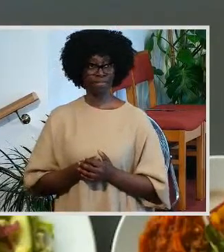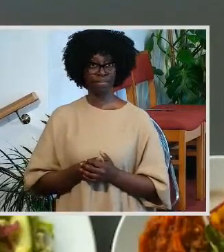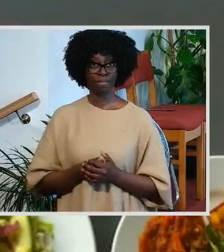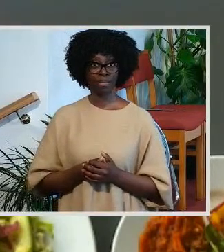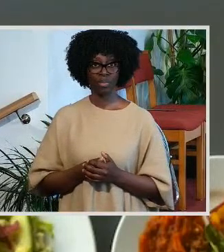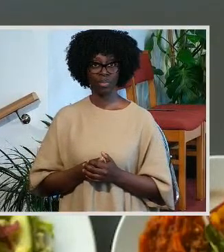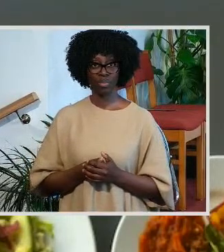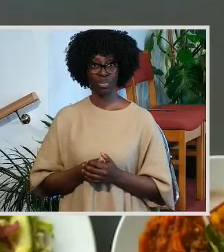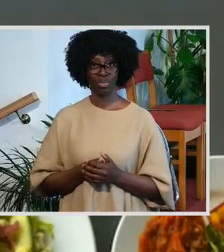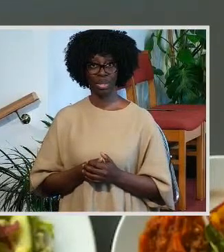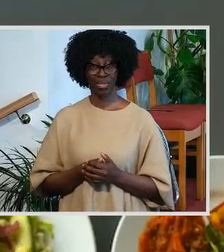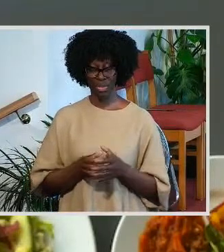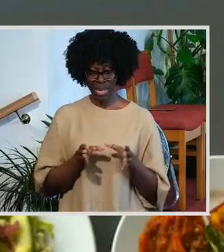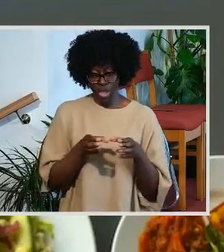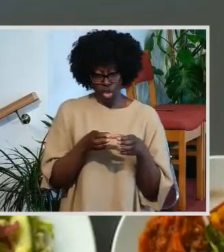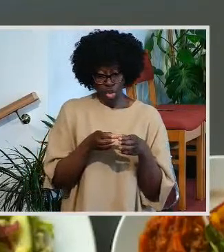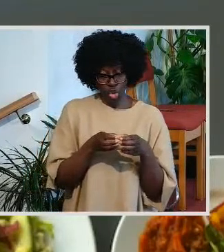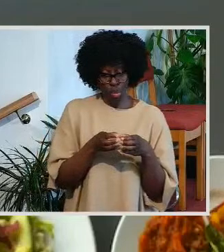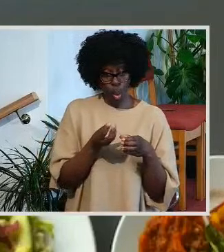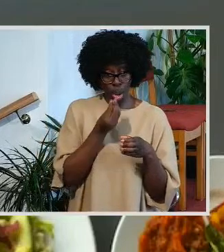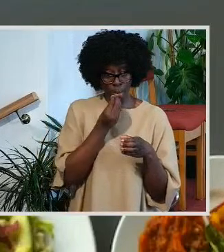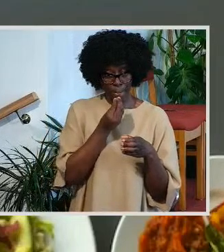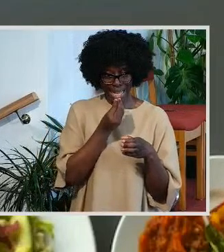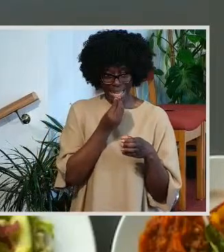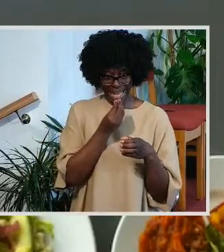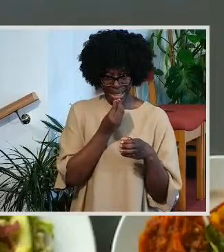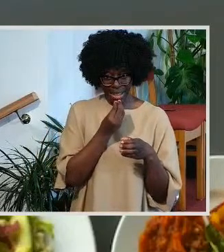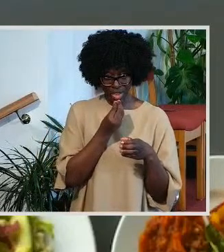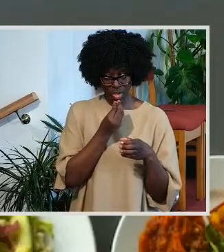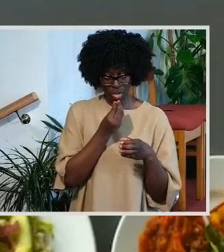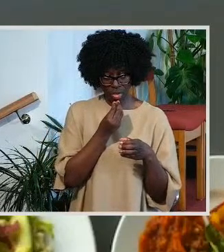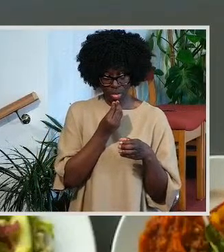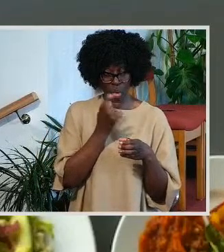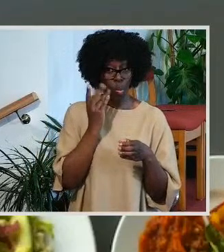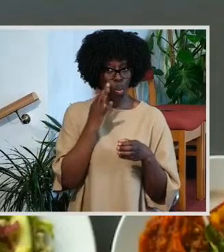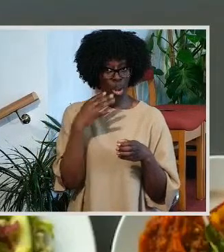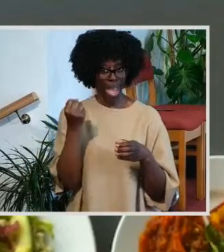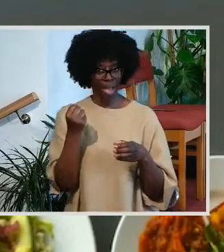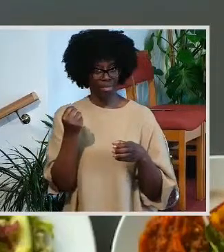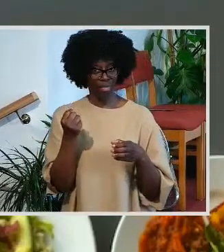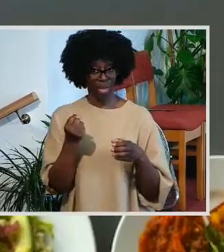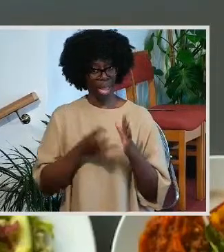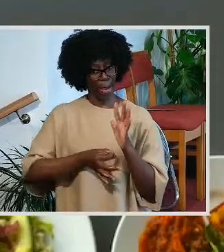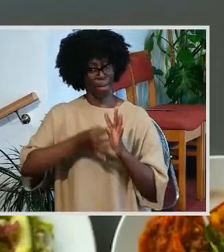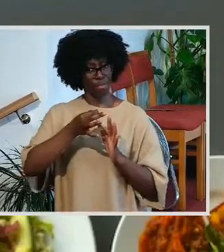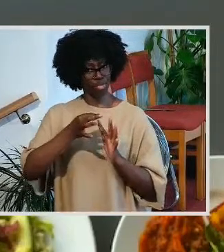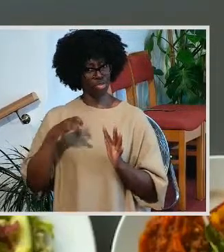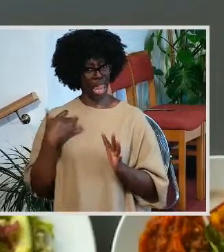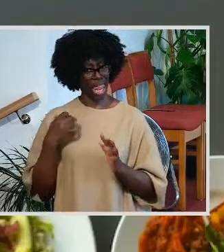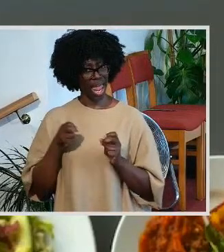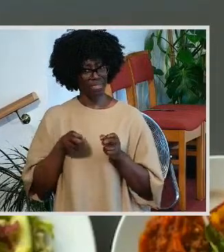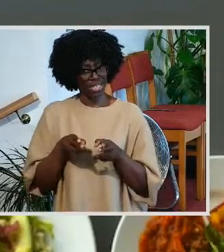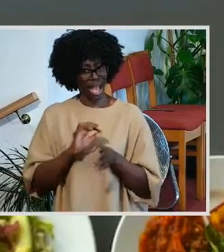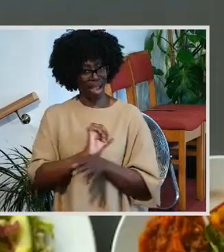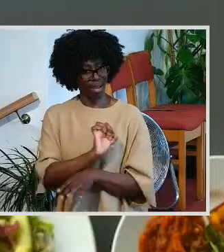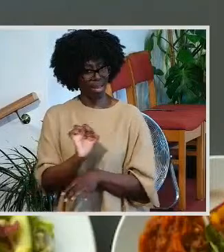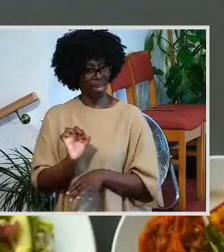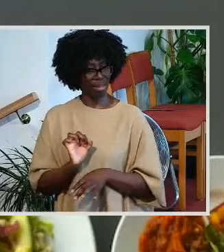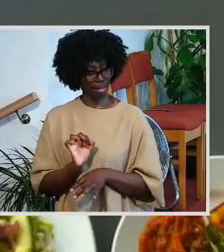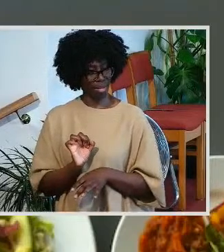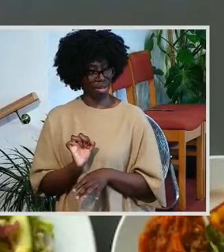that having smaller meals seemed to improve your lifespan. So this was improve